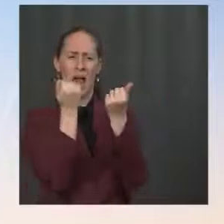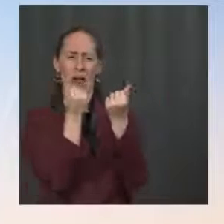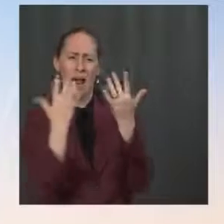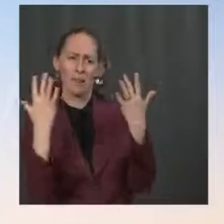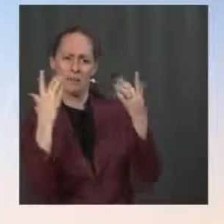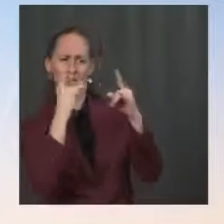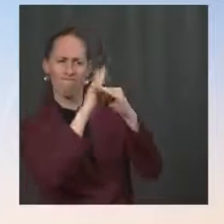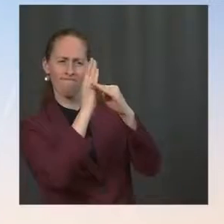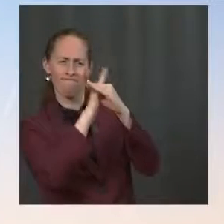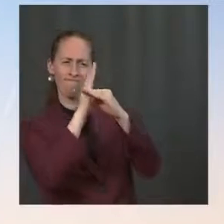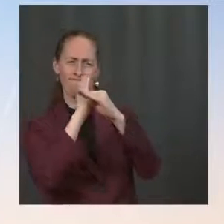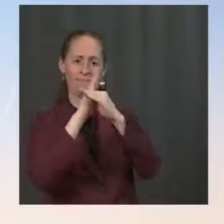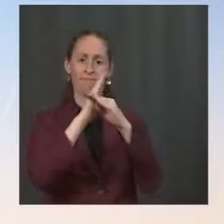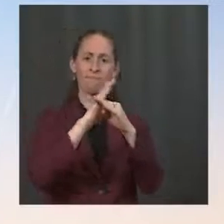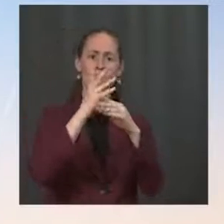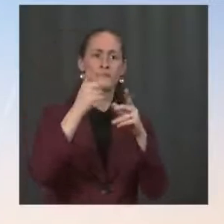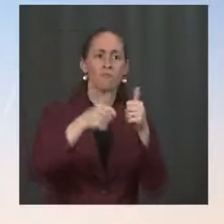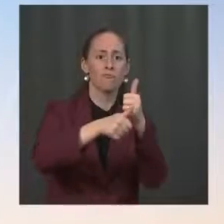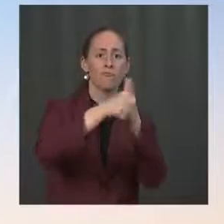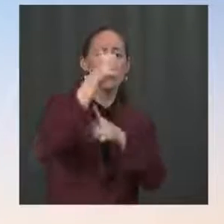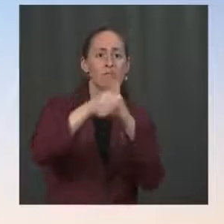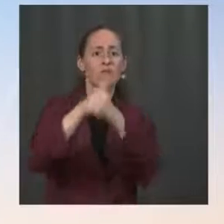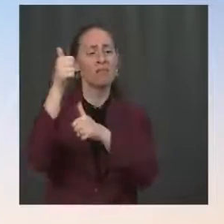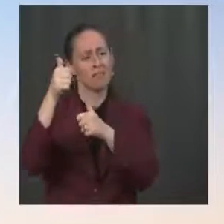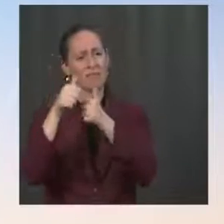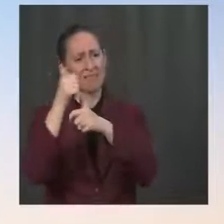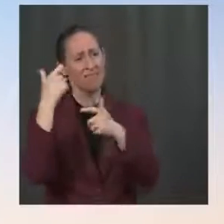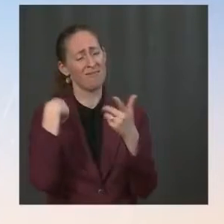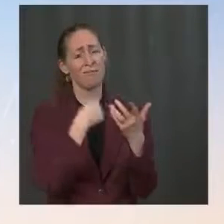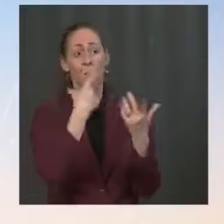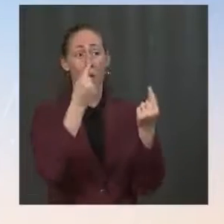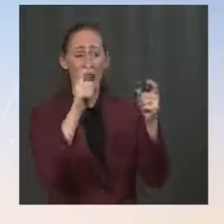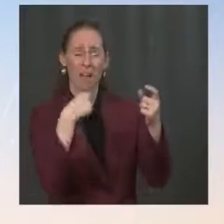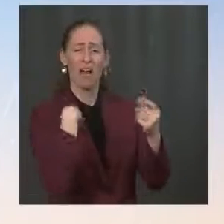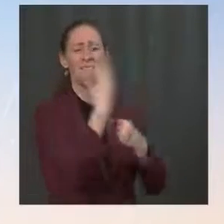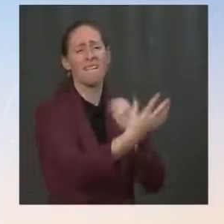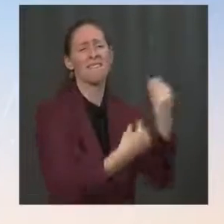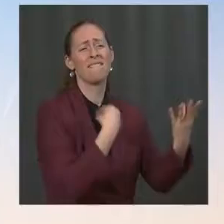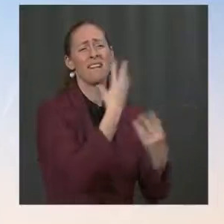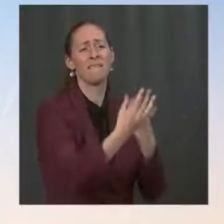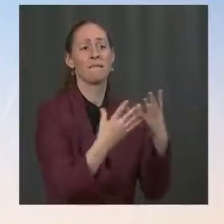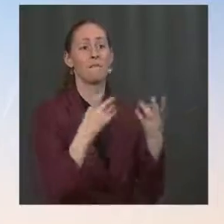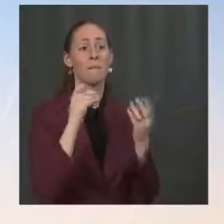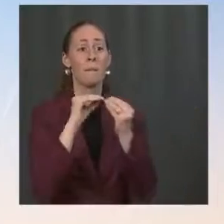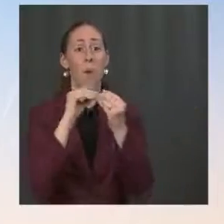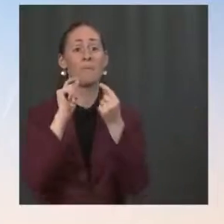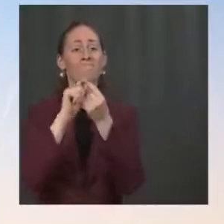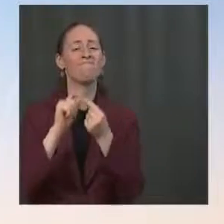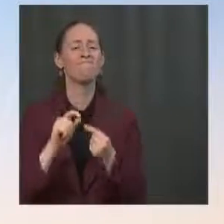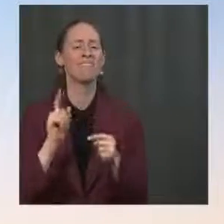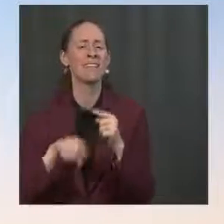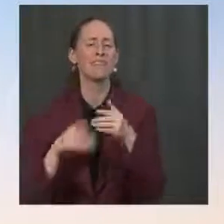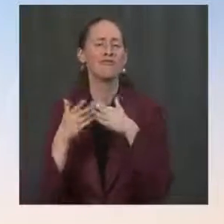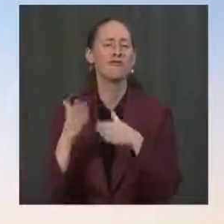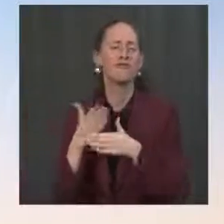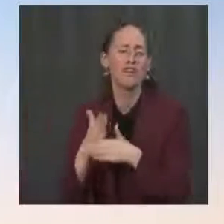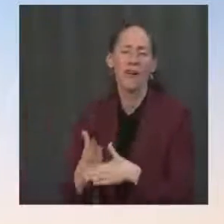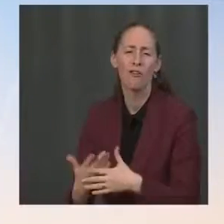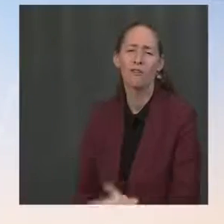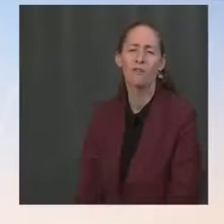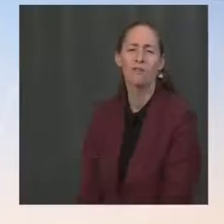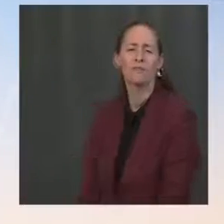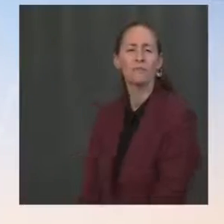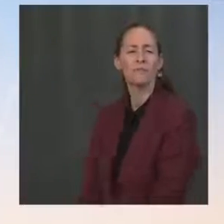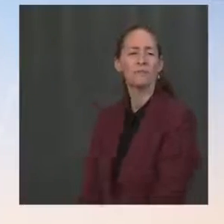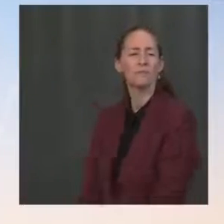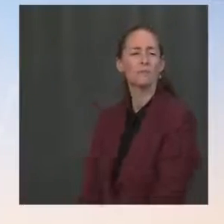these attacks, to go after terrorists, they will be granted. But I'm not going to get into more details than that. And just secondly, you mentioned earlier, I think